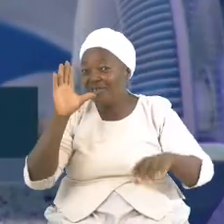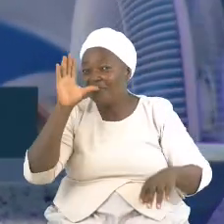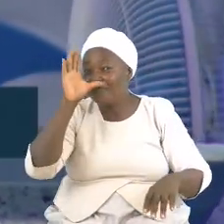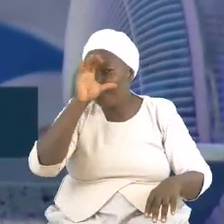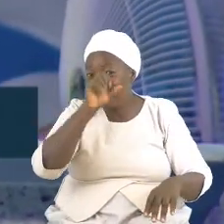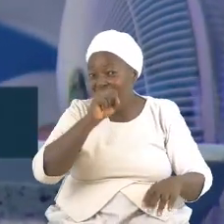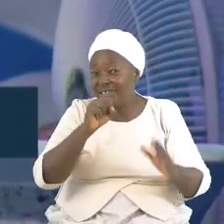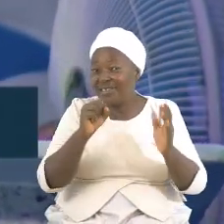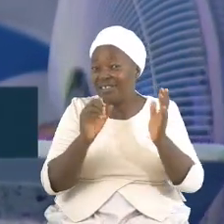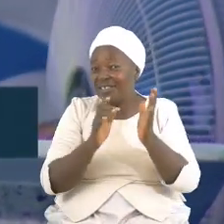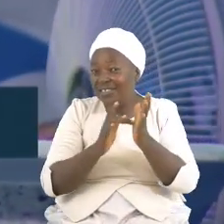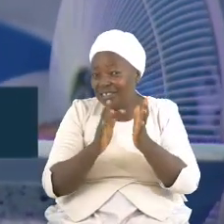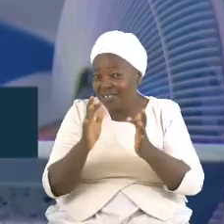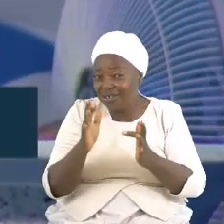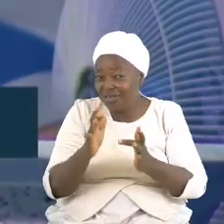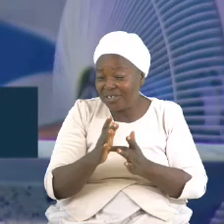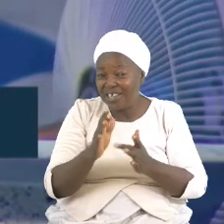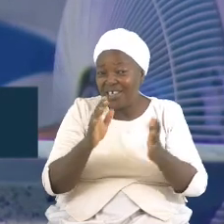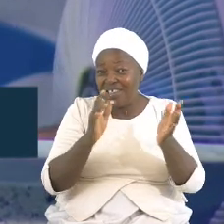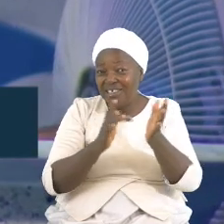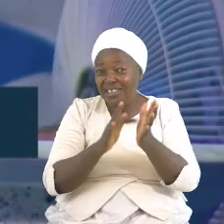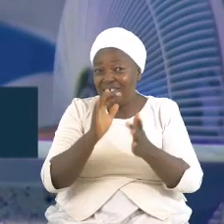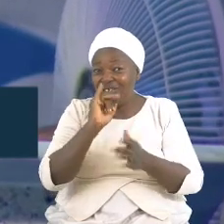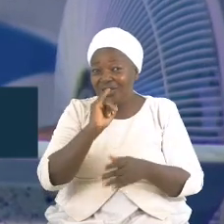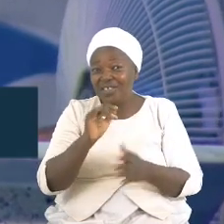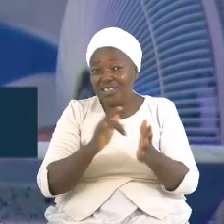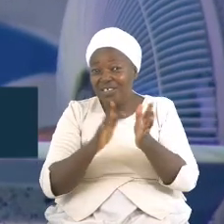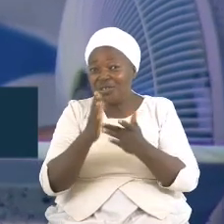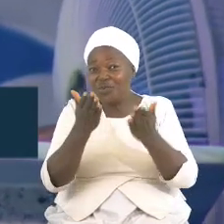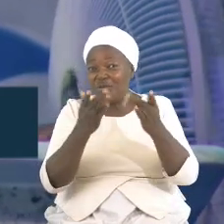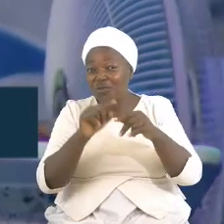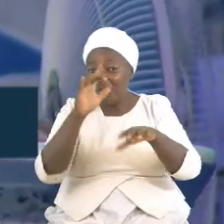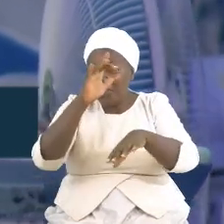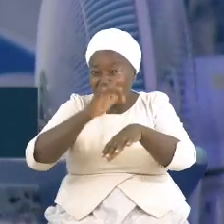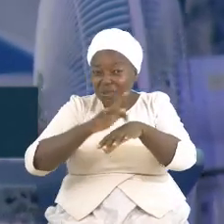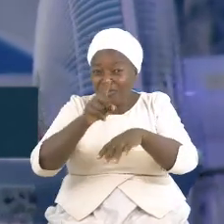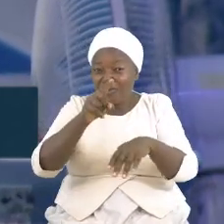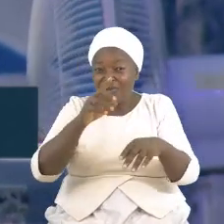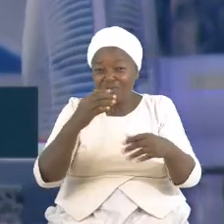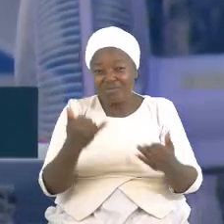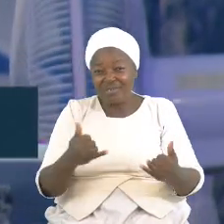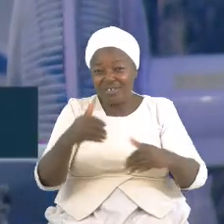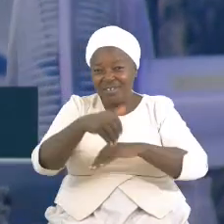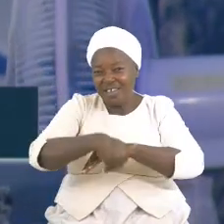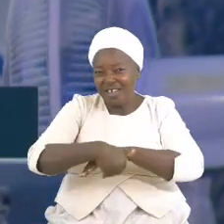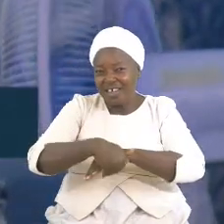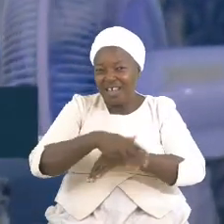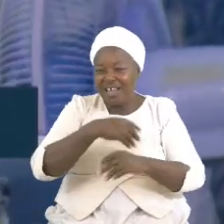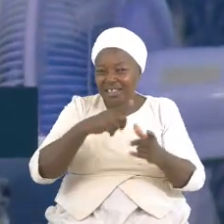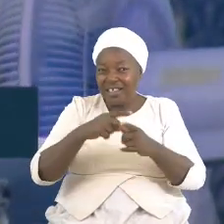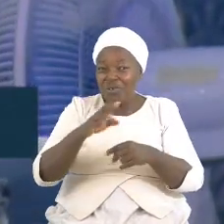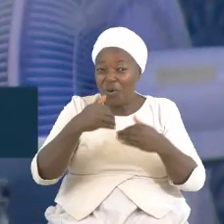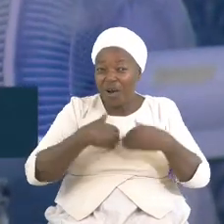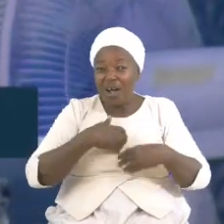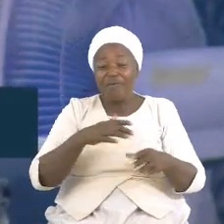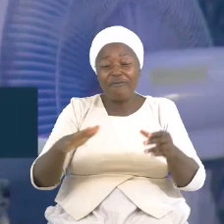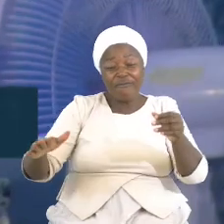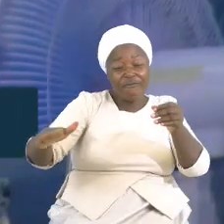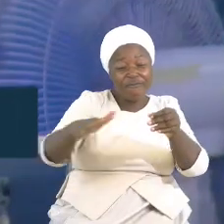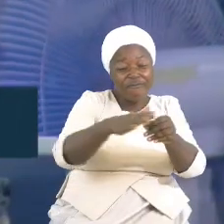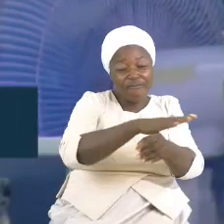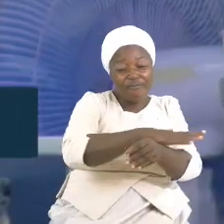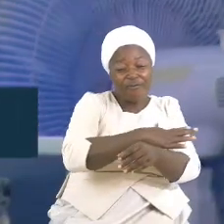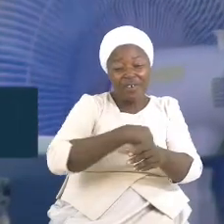Dominion for you. Over everything that had had dominion over you, it's now your turn. It's now your time